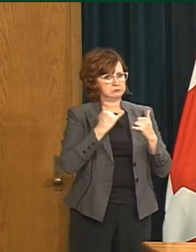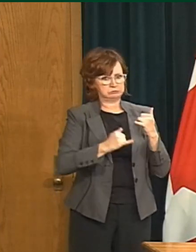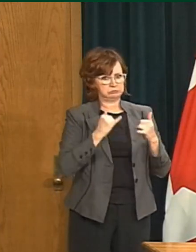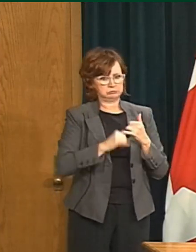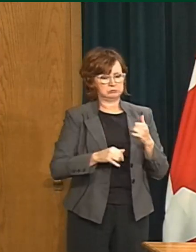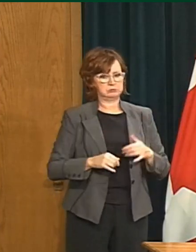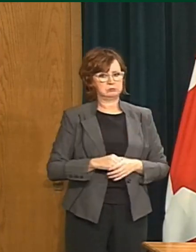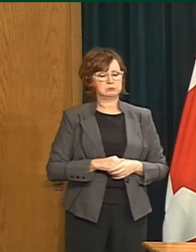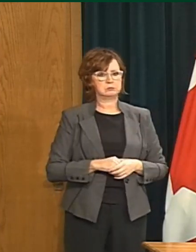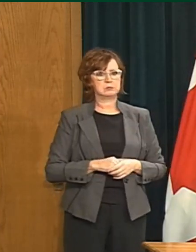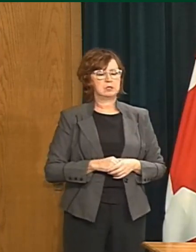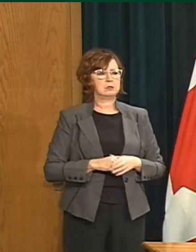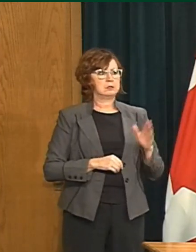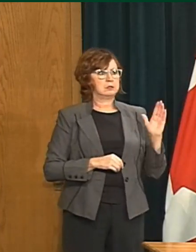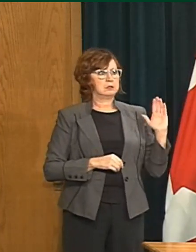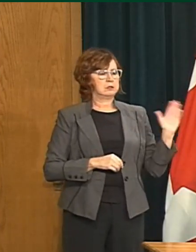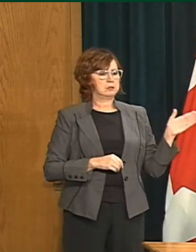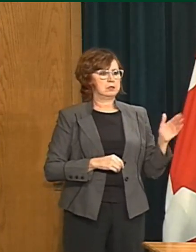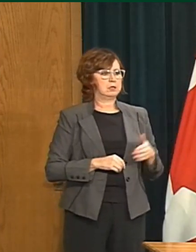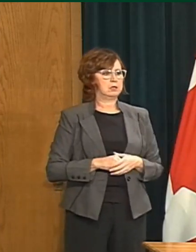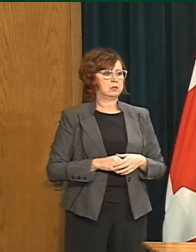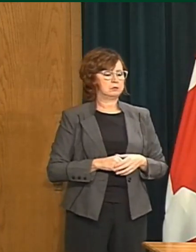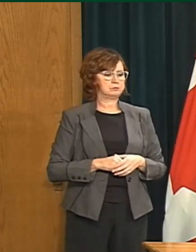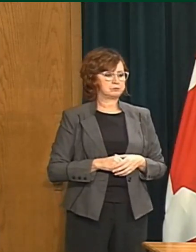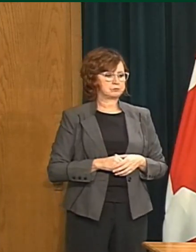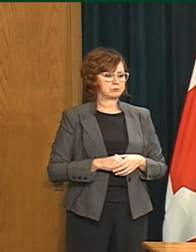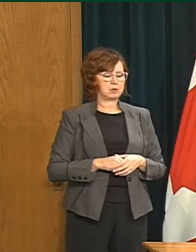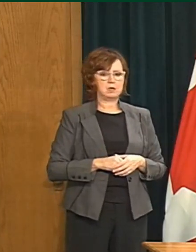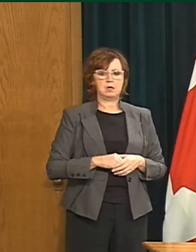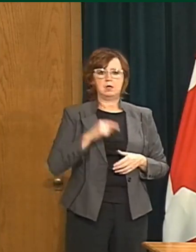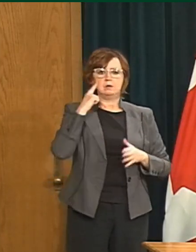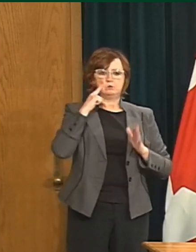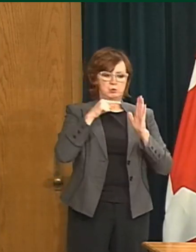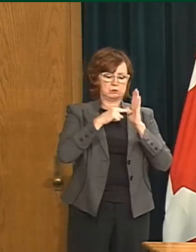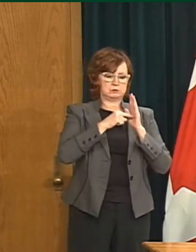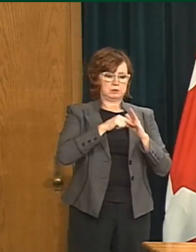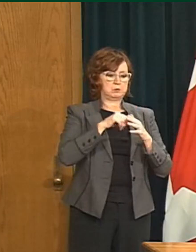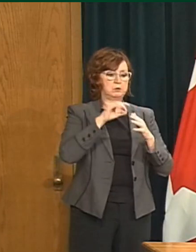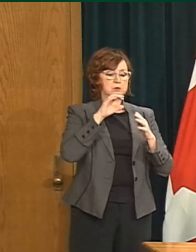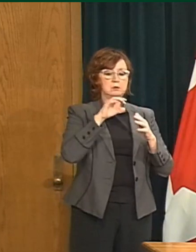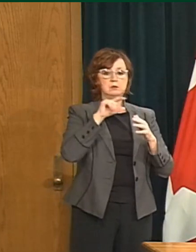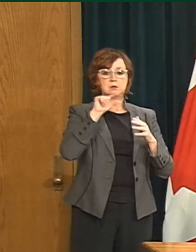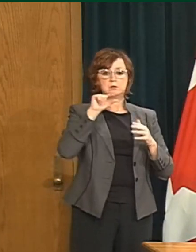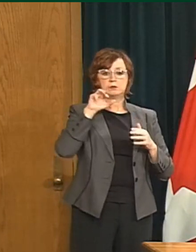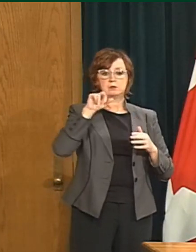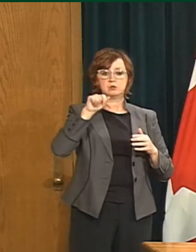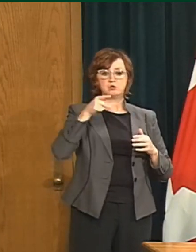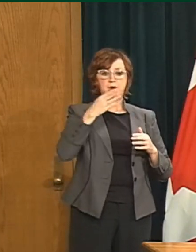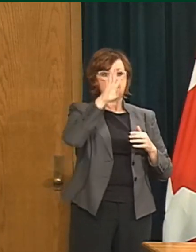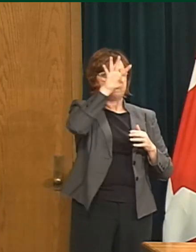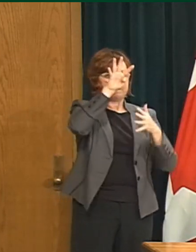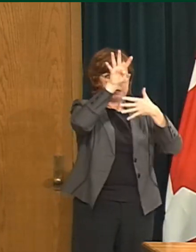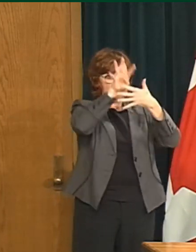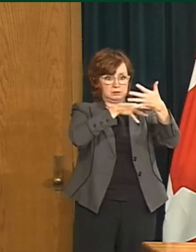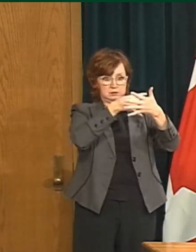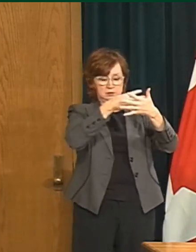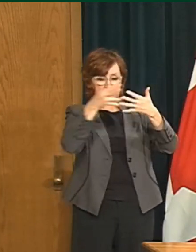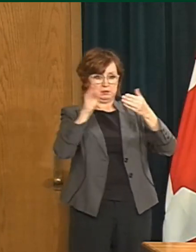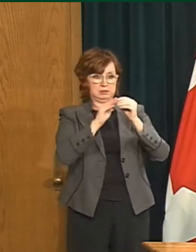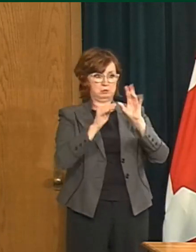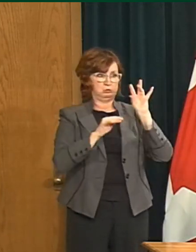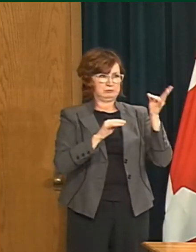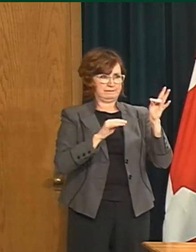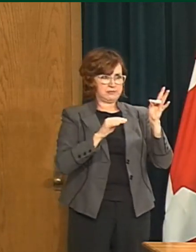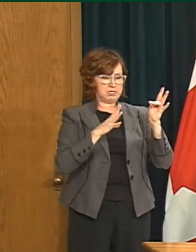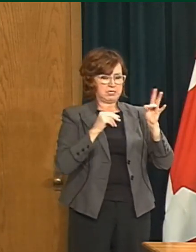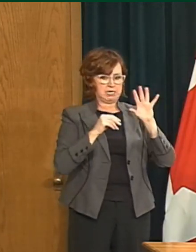on a couple of slides where, for example, slide 7 and 8, where if you look at slide 7, our confirmed cases